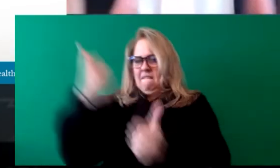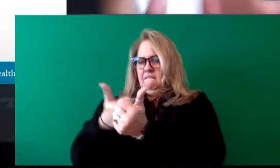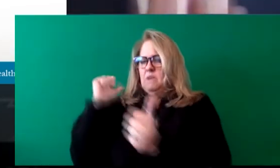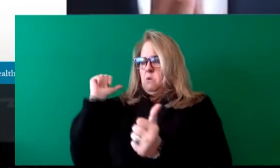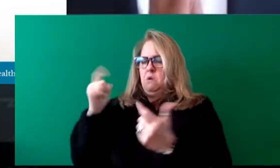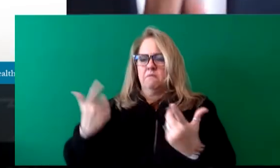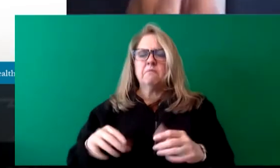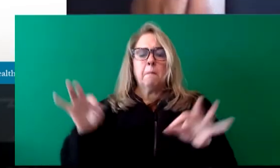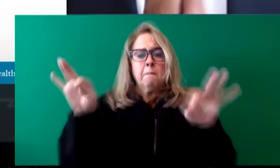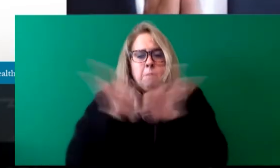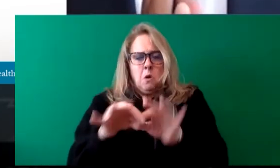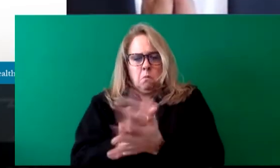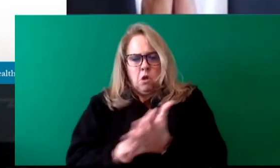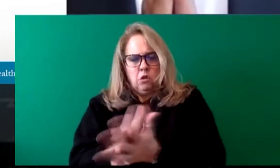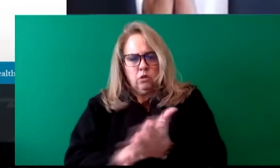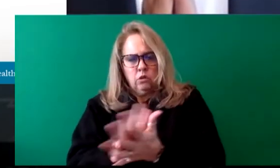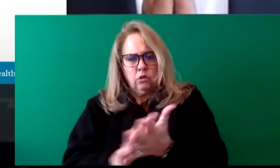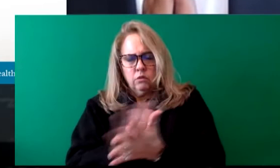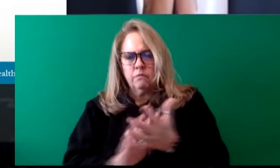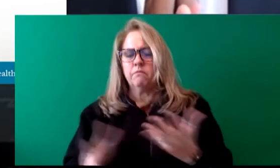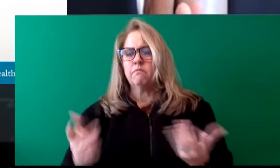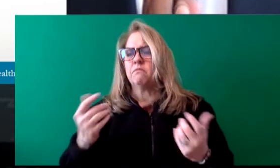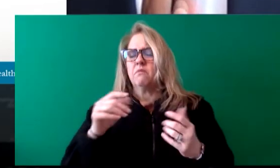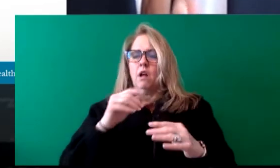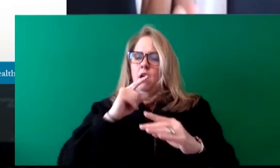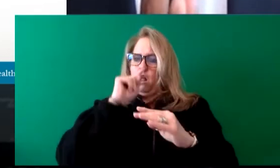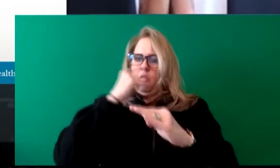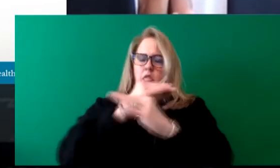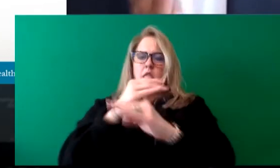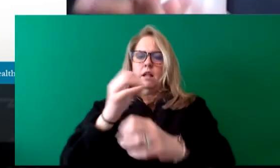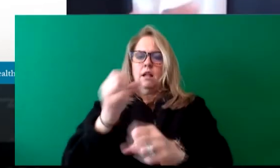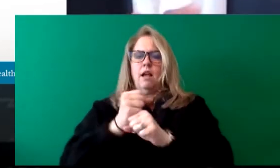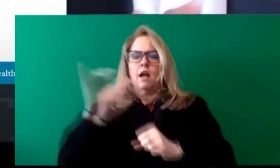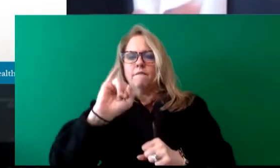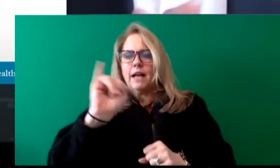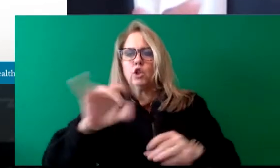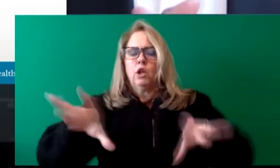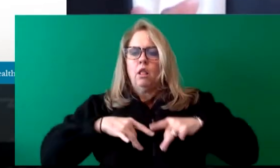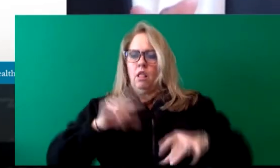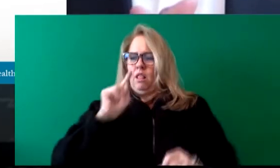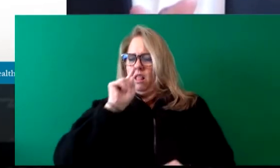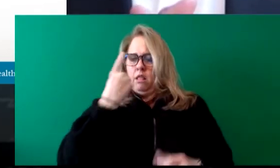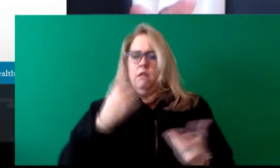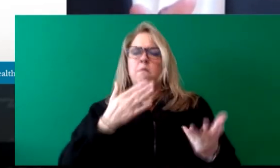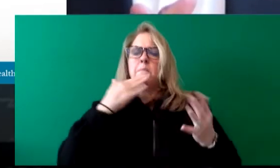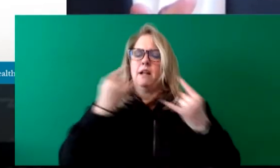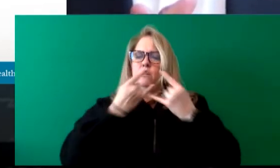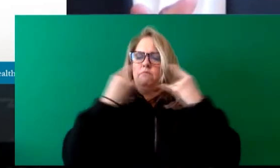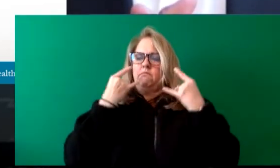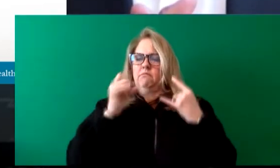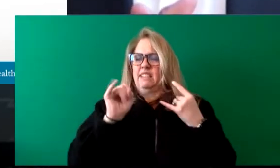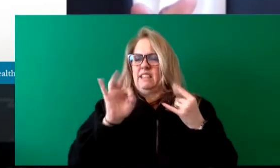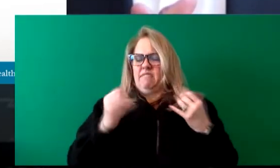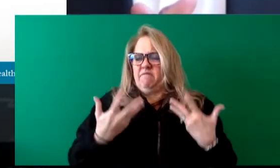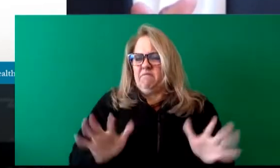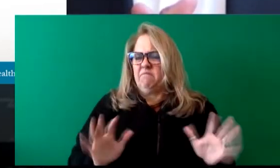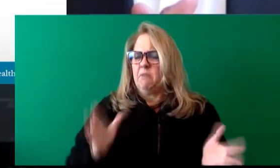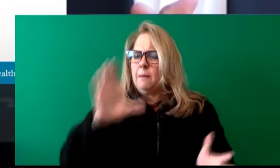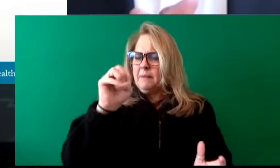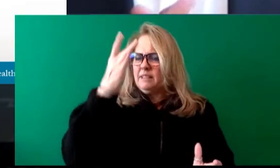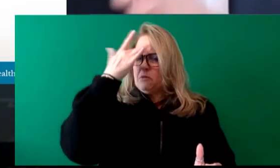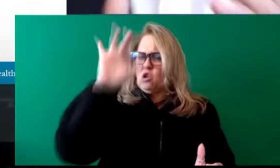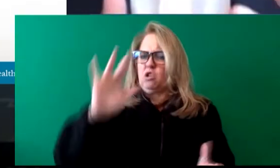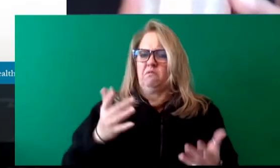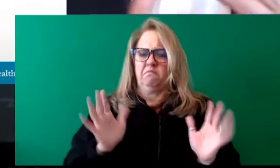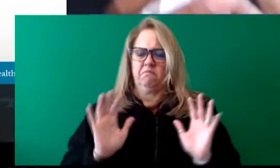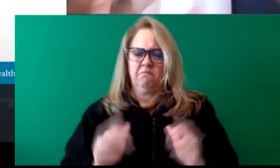or other respiratory infections, as well as protect ourselves from COVID-19. So I think I'm going to stop there, Deanne. I know Fadi has